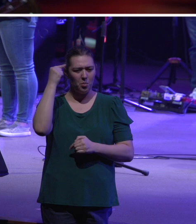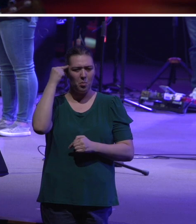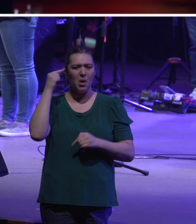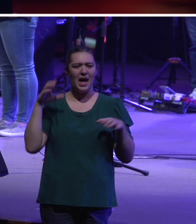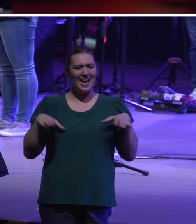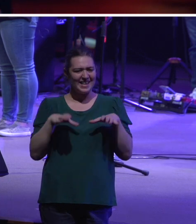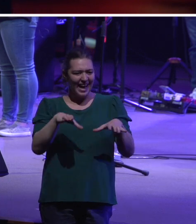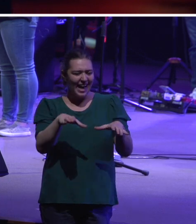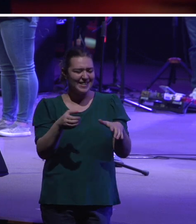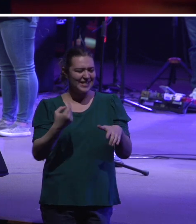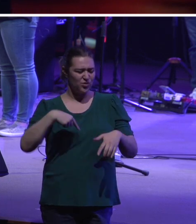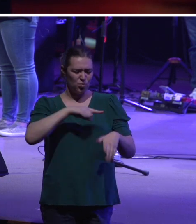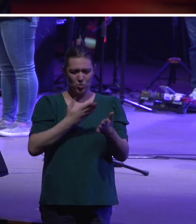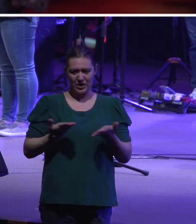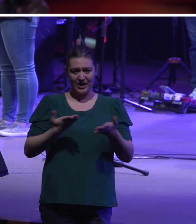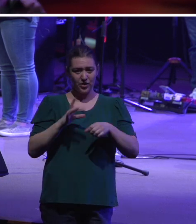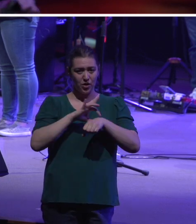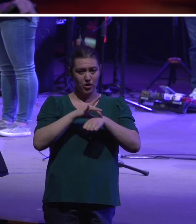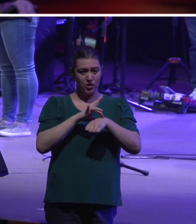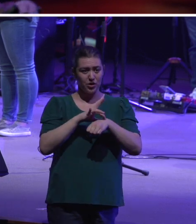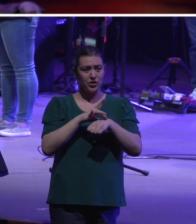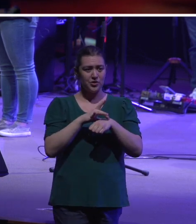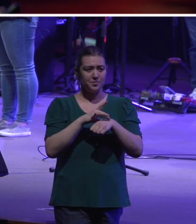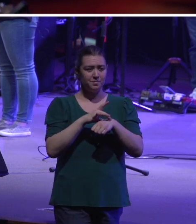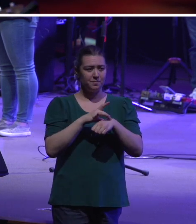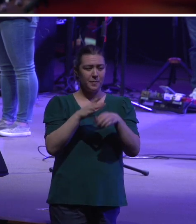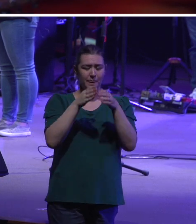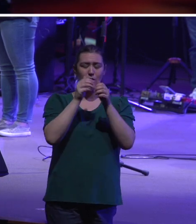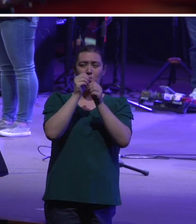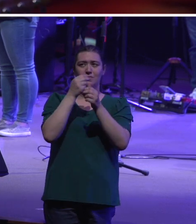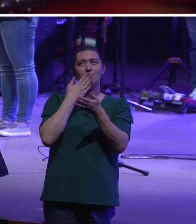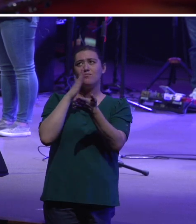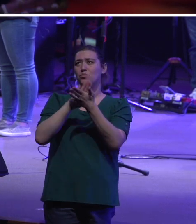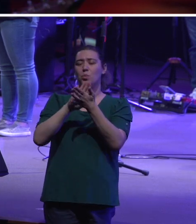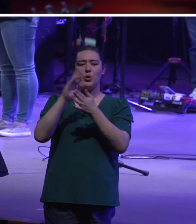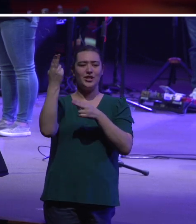we are here on this earth, that we praise your name.